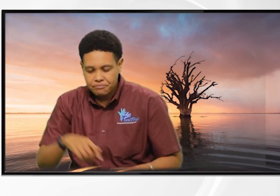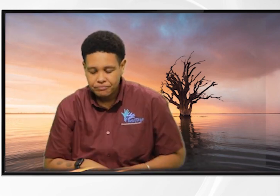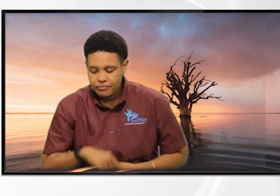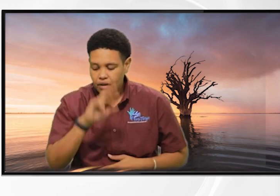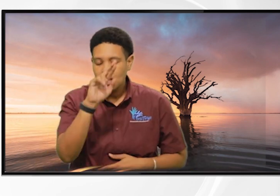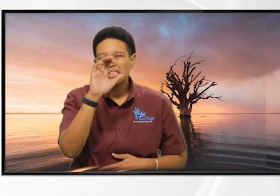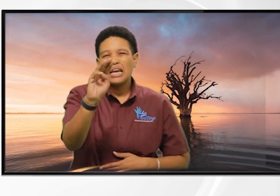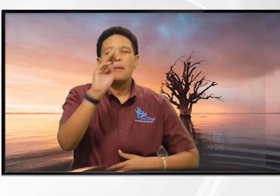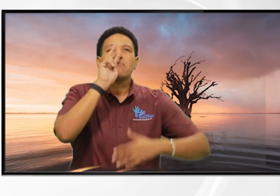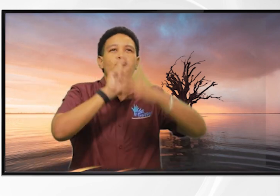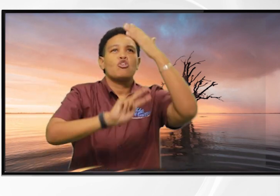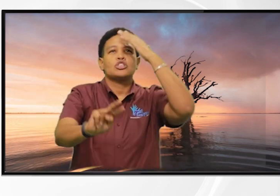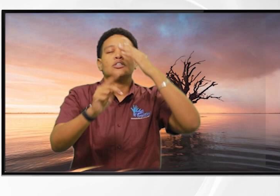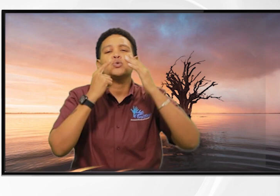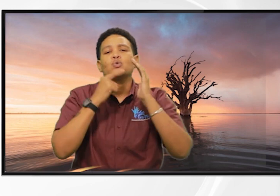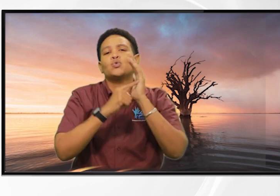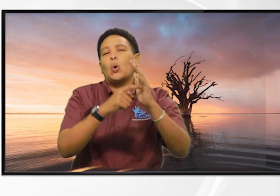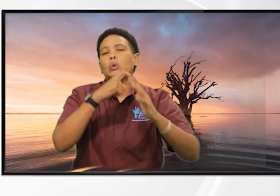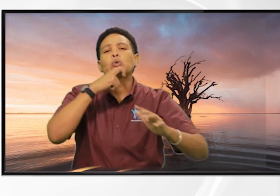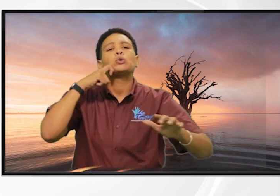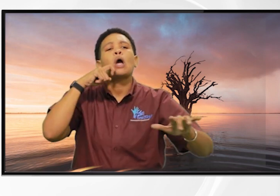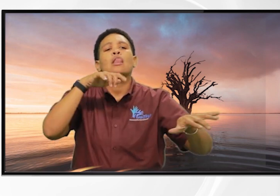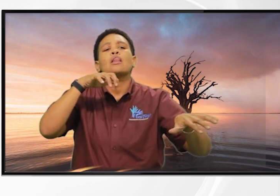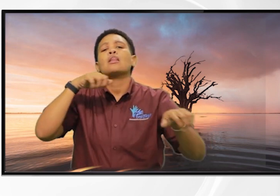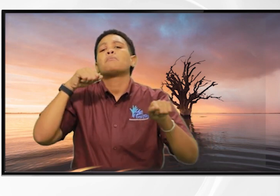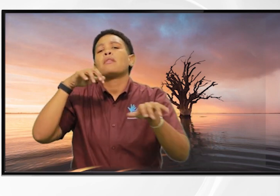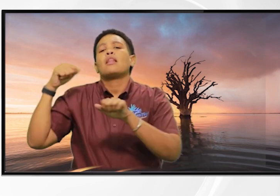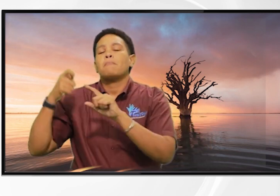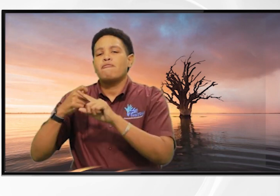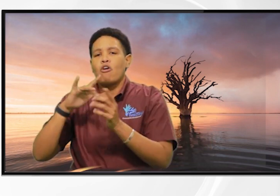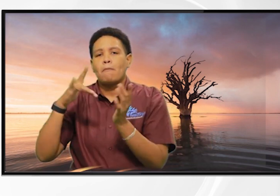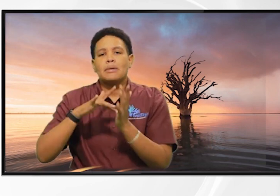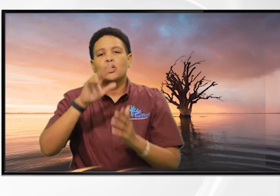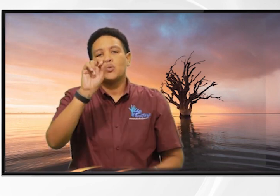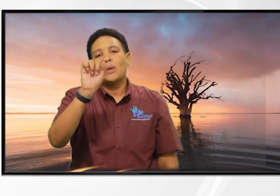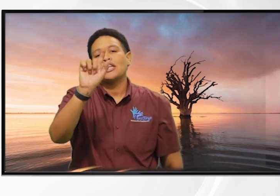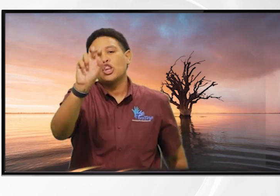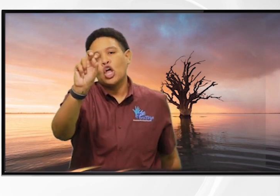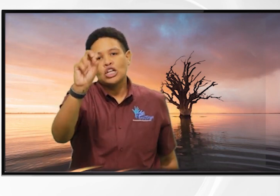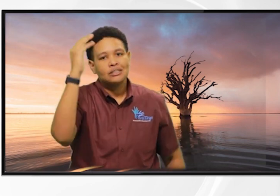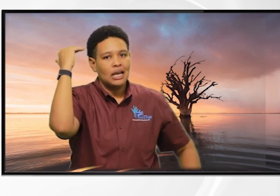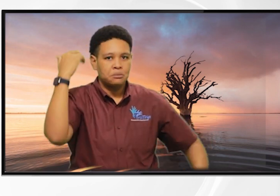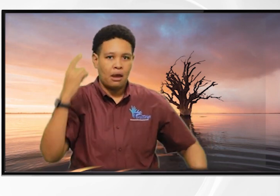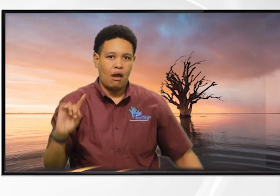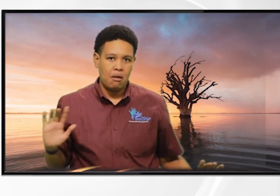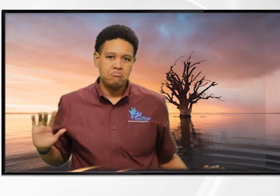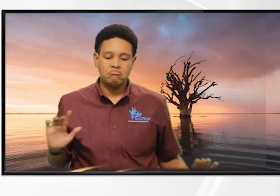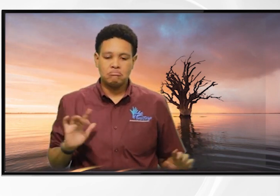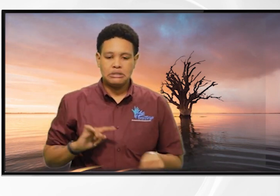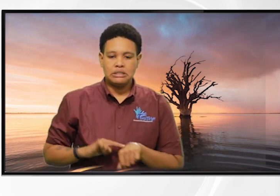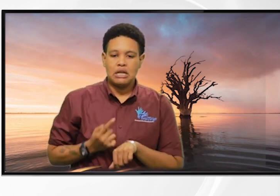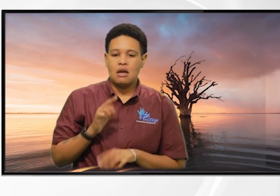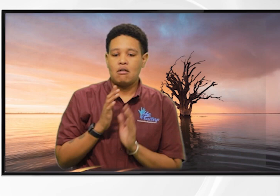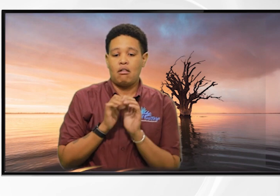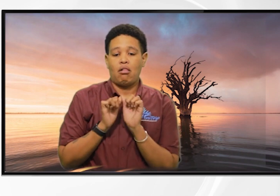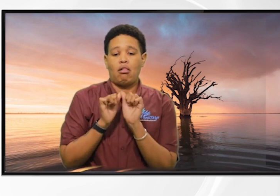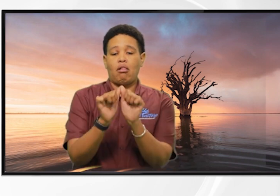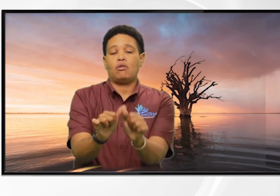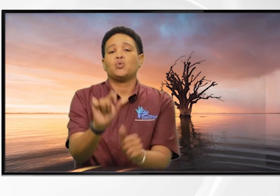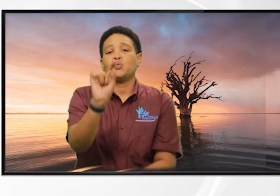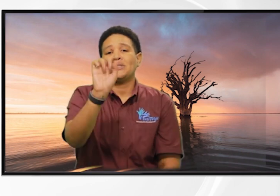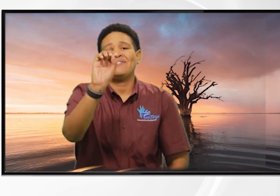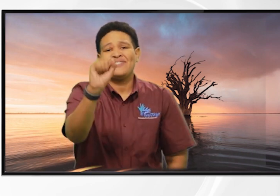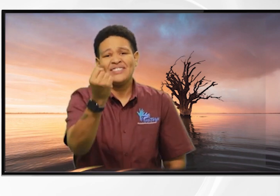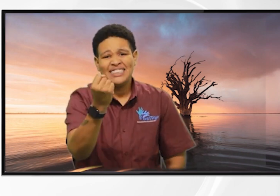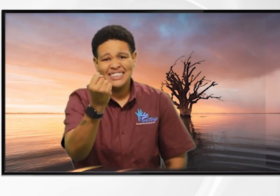reflect the onset of a drying trend from the mid-2030s, which continues into the 2050s